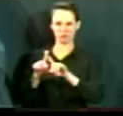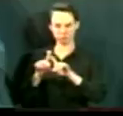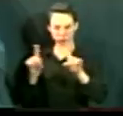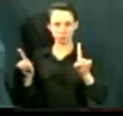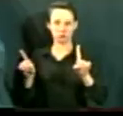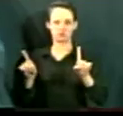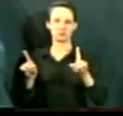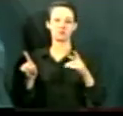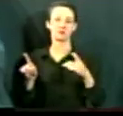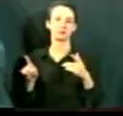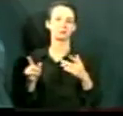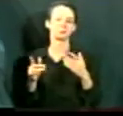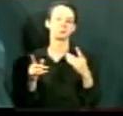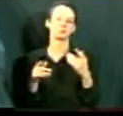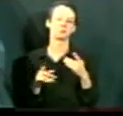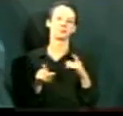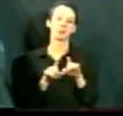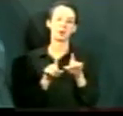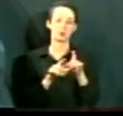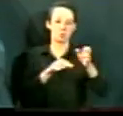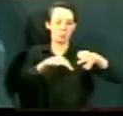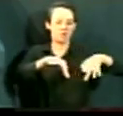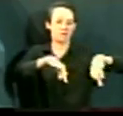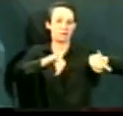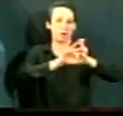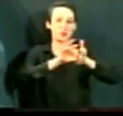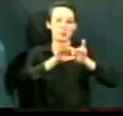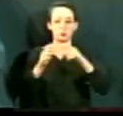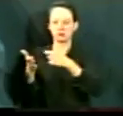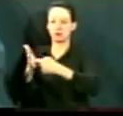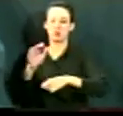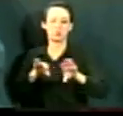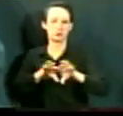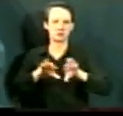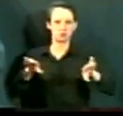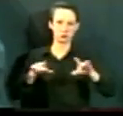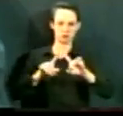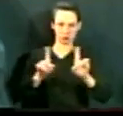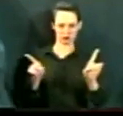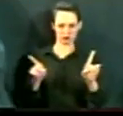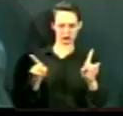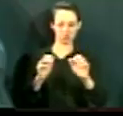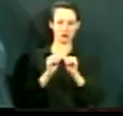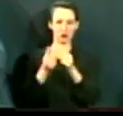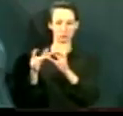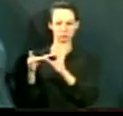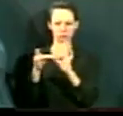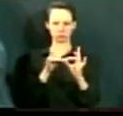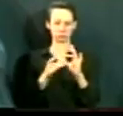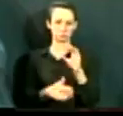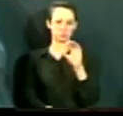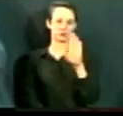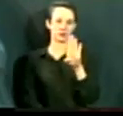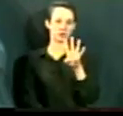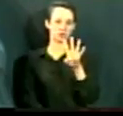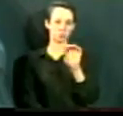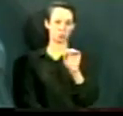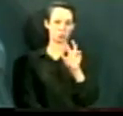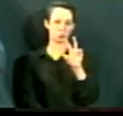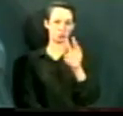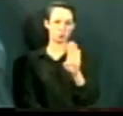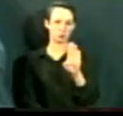also a big difference in value. And how that translates to the 403B or into the retirement community is